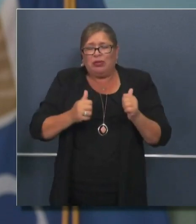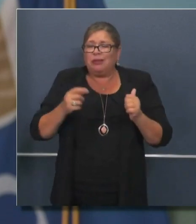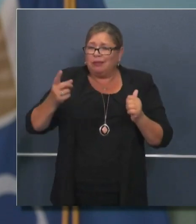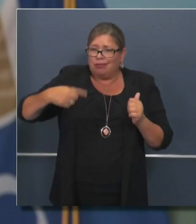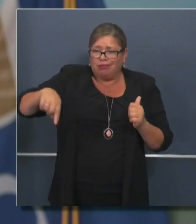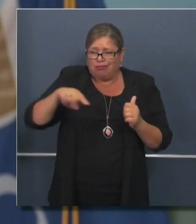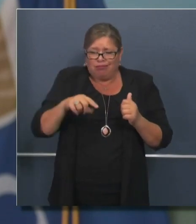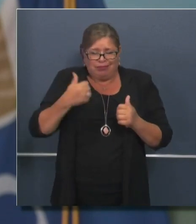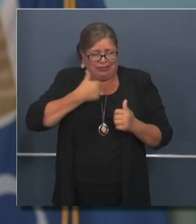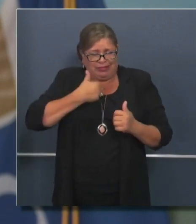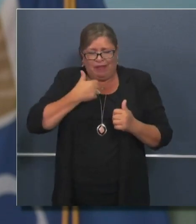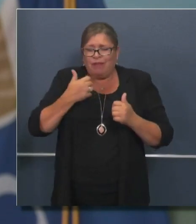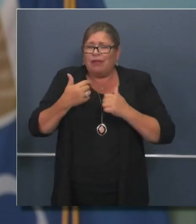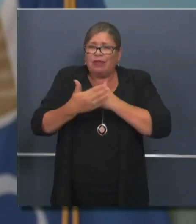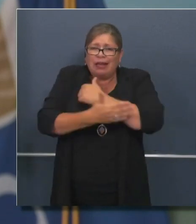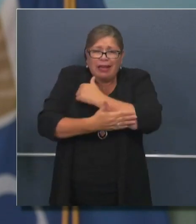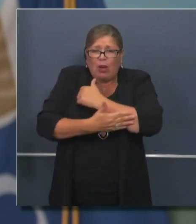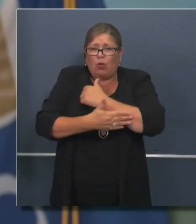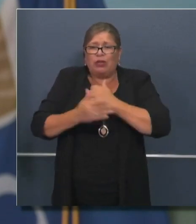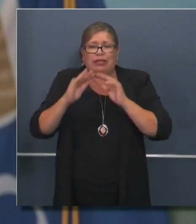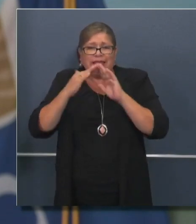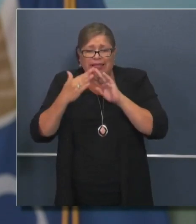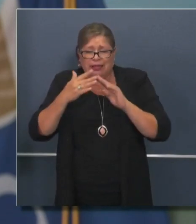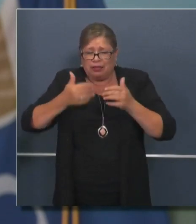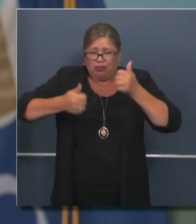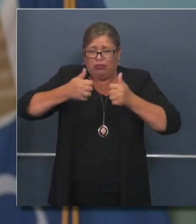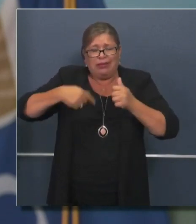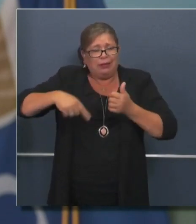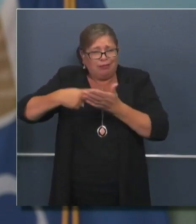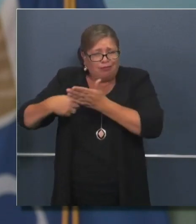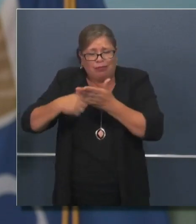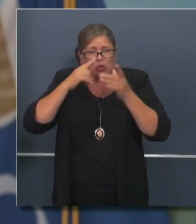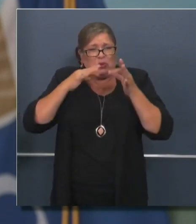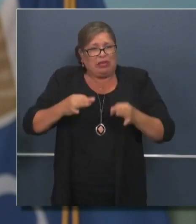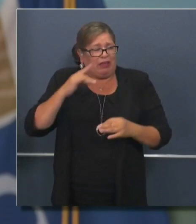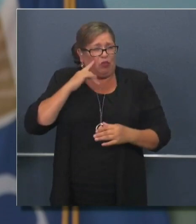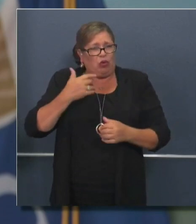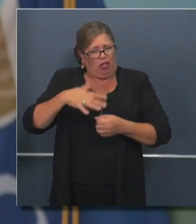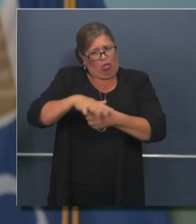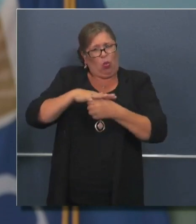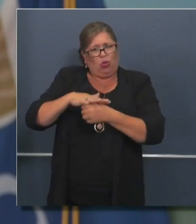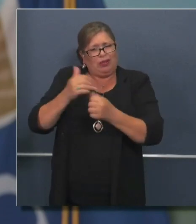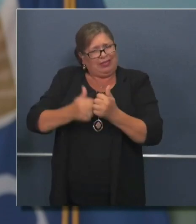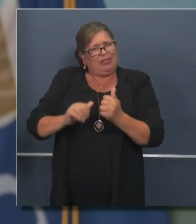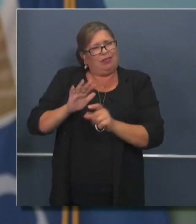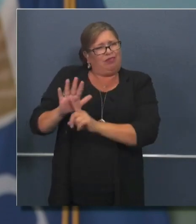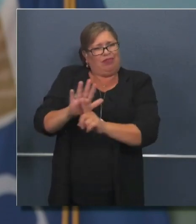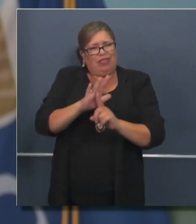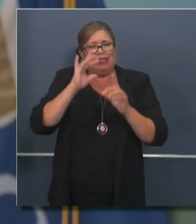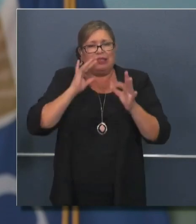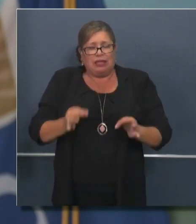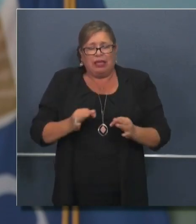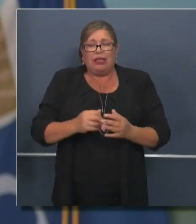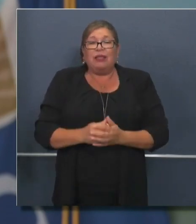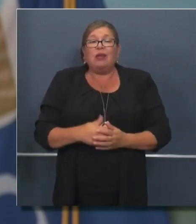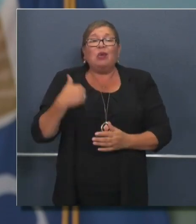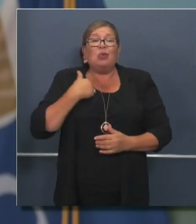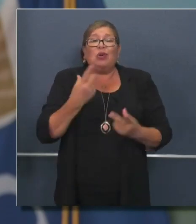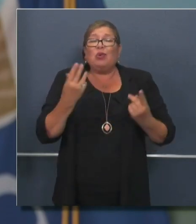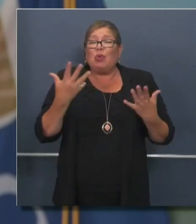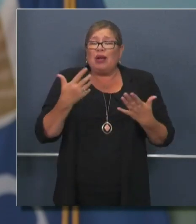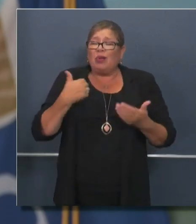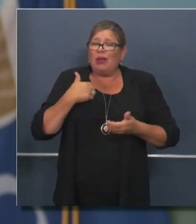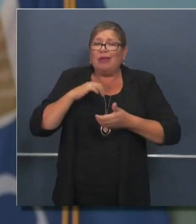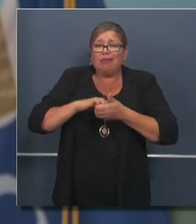leaders to set that pace. And the state is in that partnership position to monitor